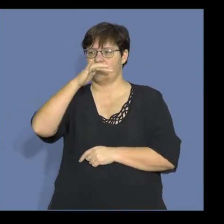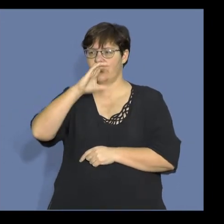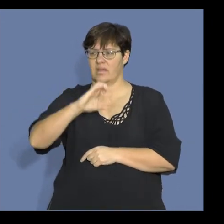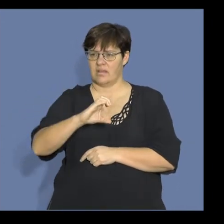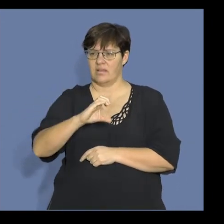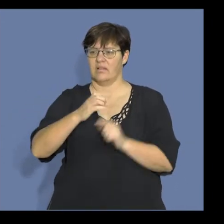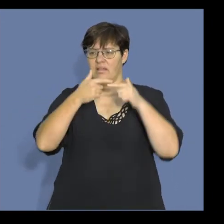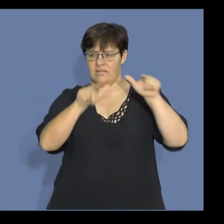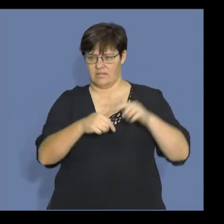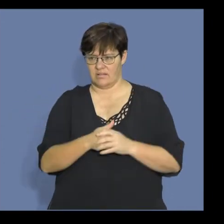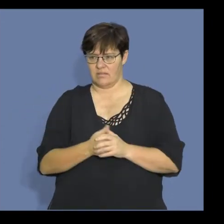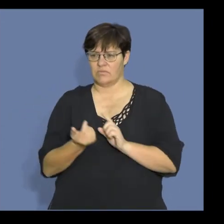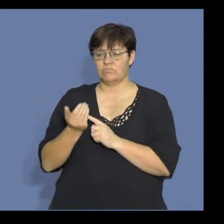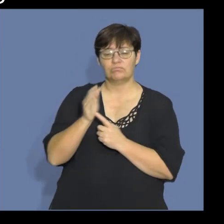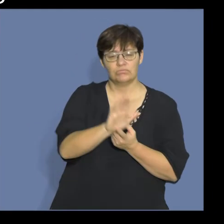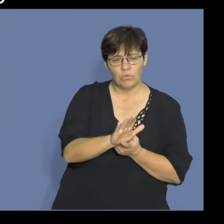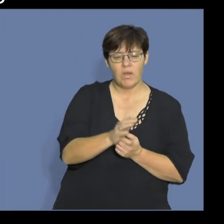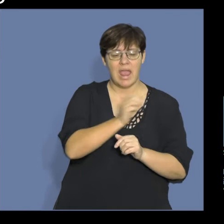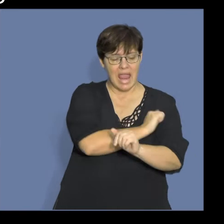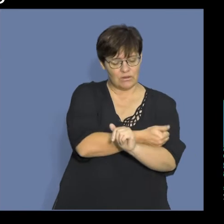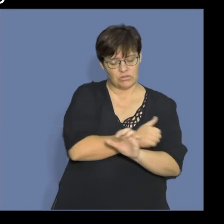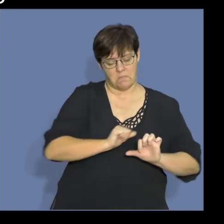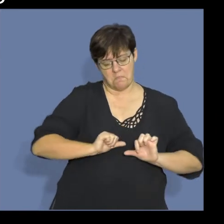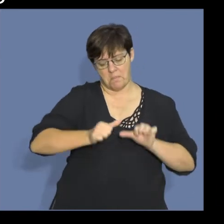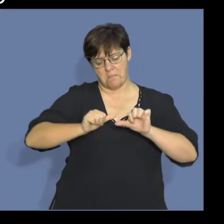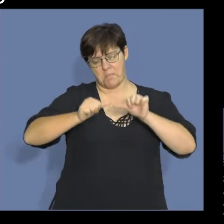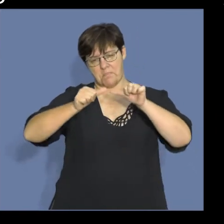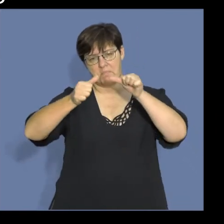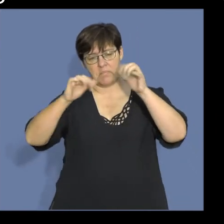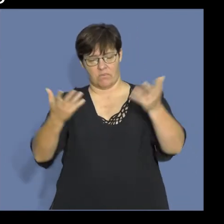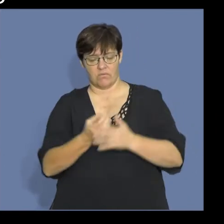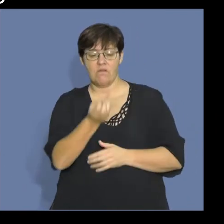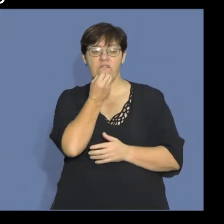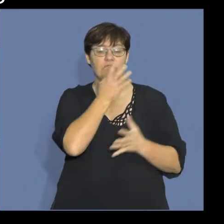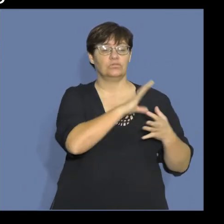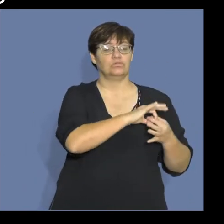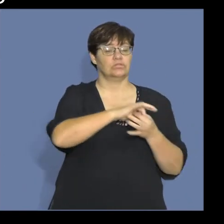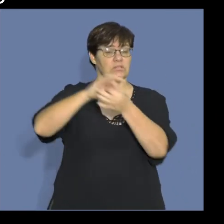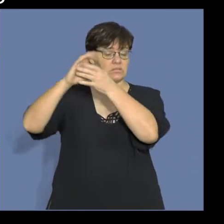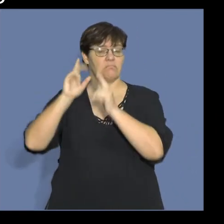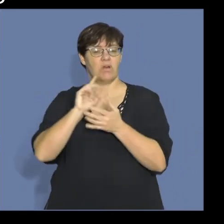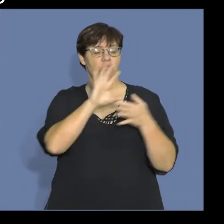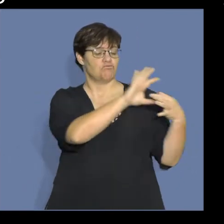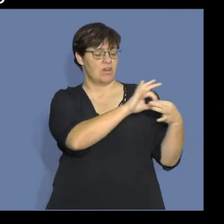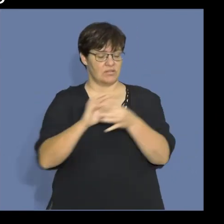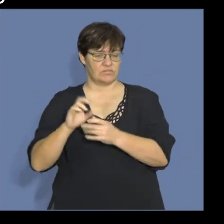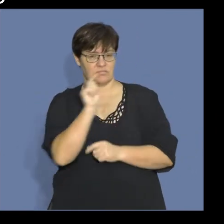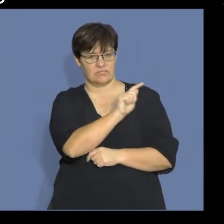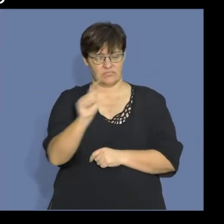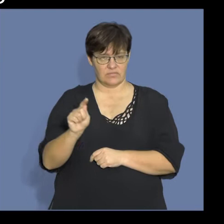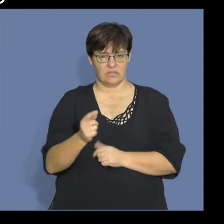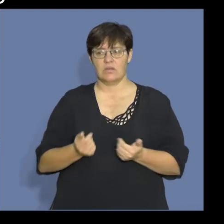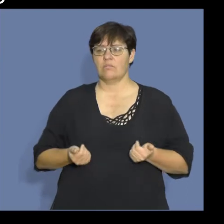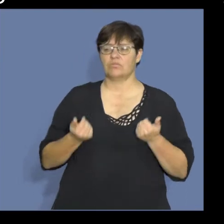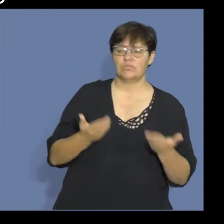essentially shows the flow of energy in a food chain. Food chains, as I mentioned, describe the relationships linking